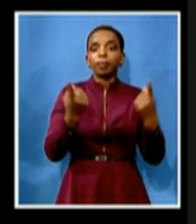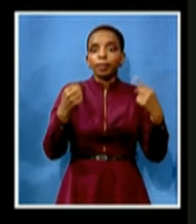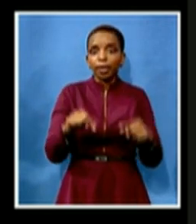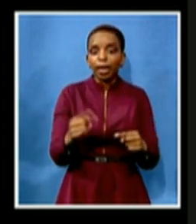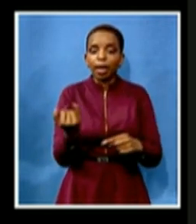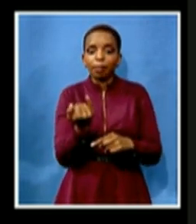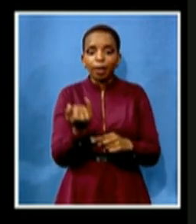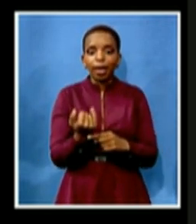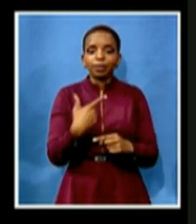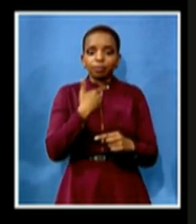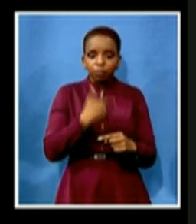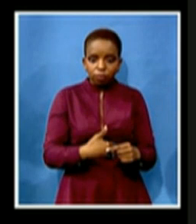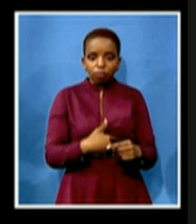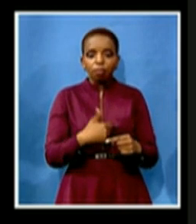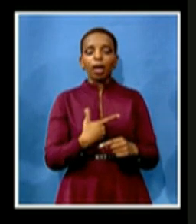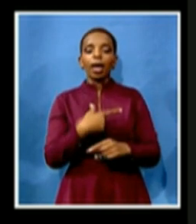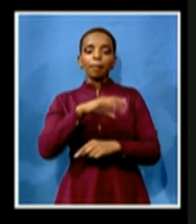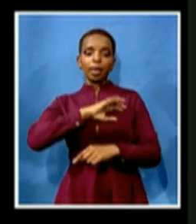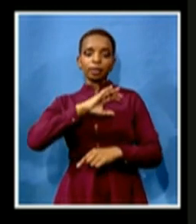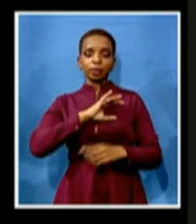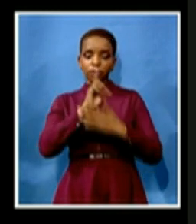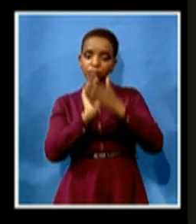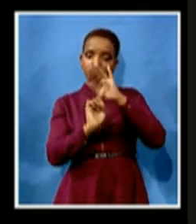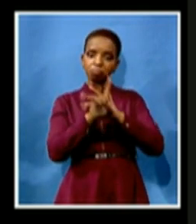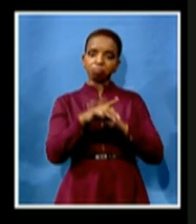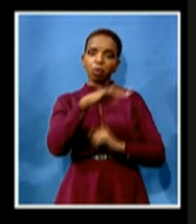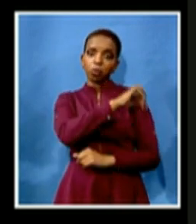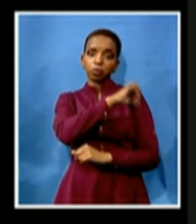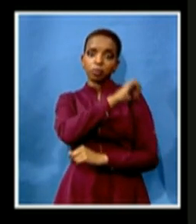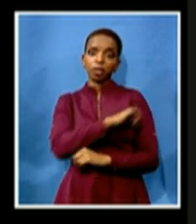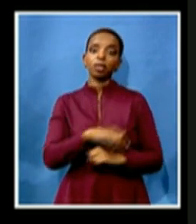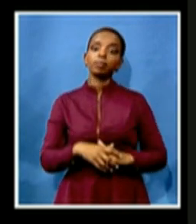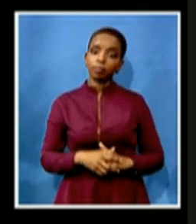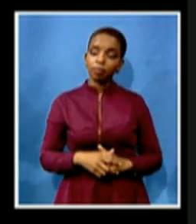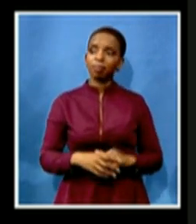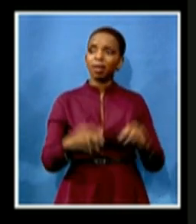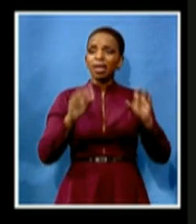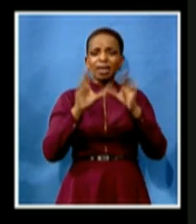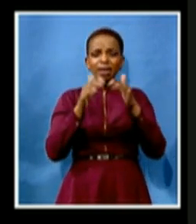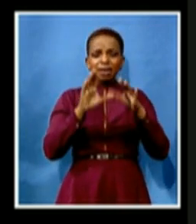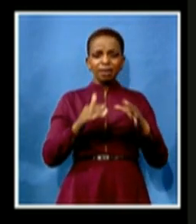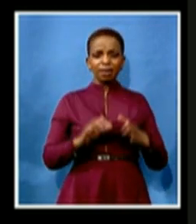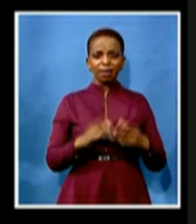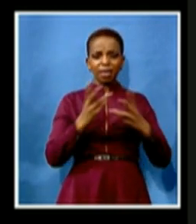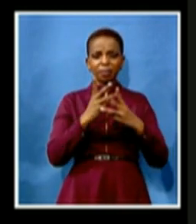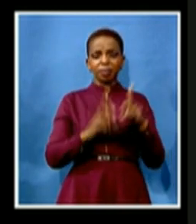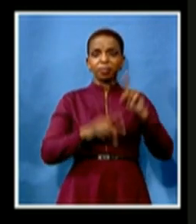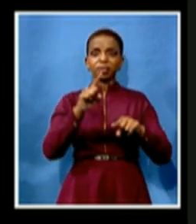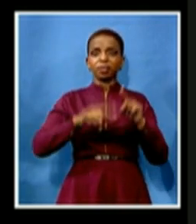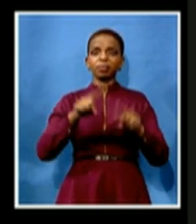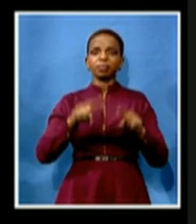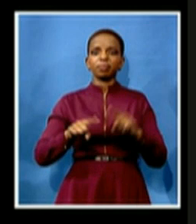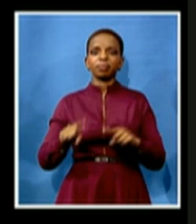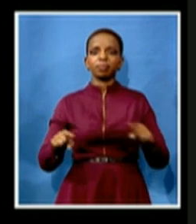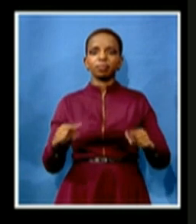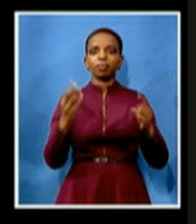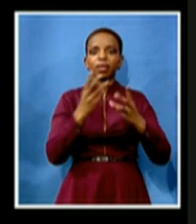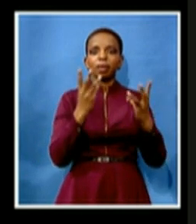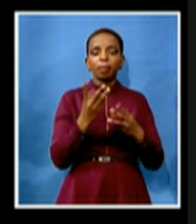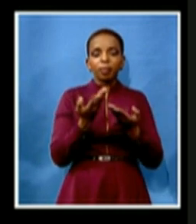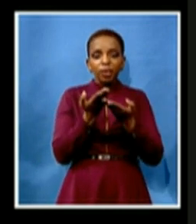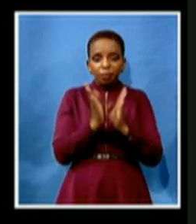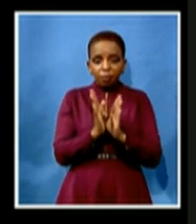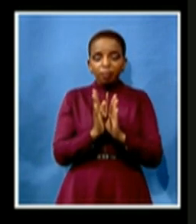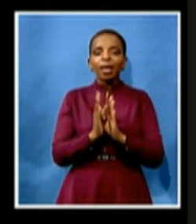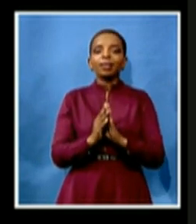testing. When you deal with the staff and you're dealing with people who are exposed in a particular way, your risk levels are not necessarily the same. So